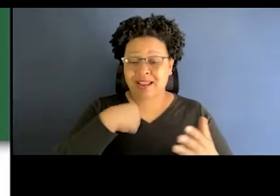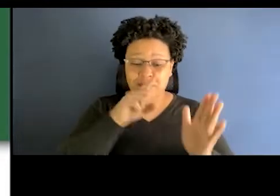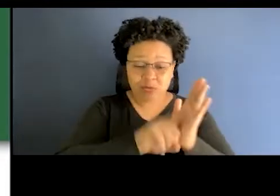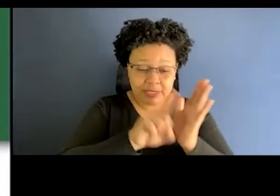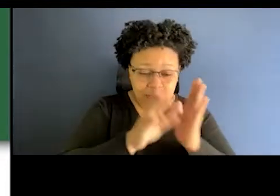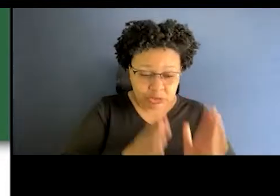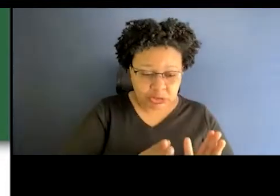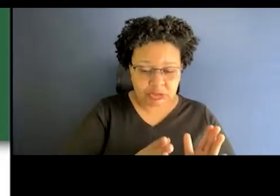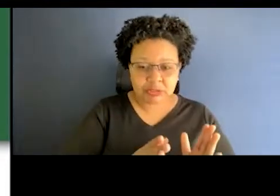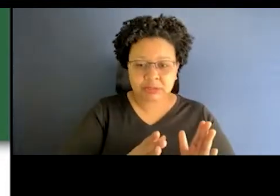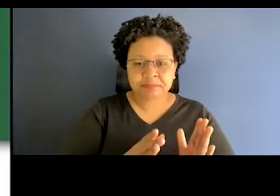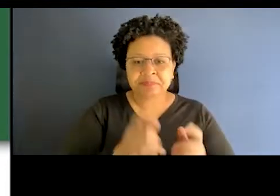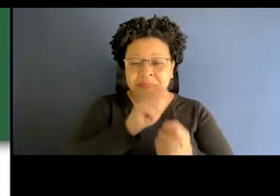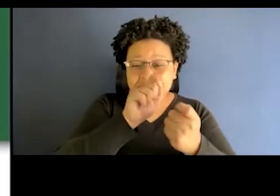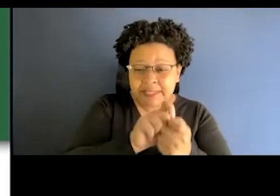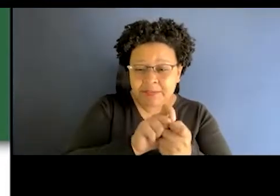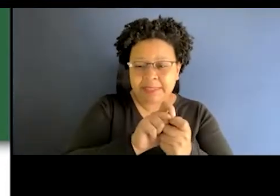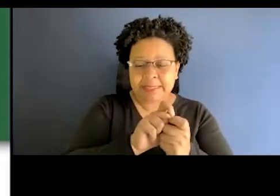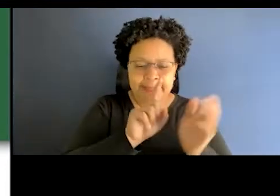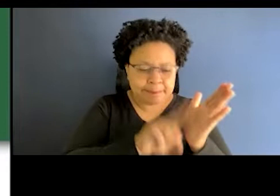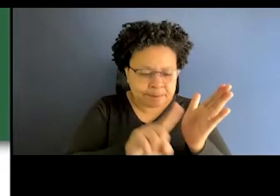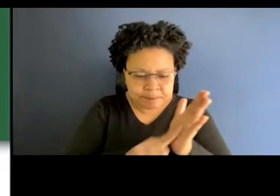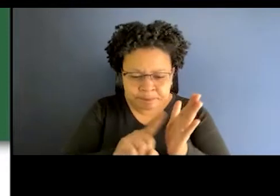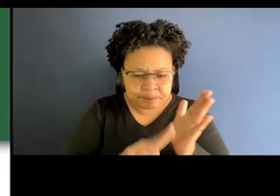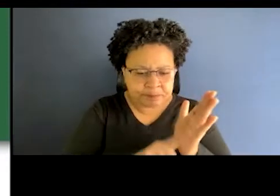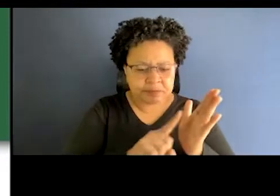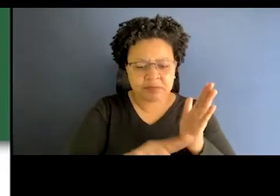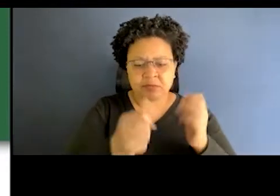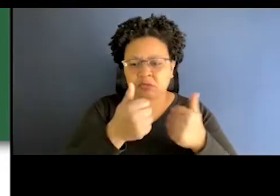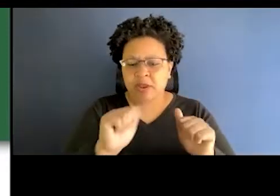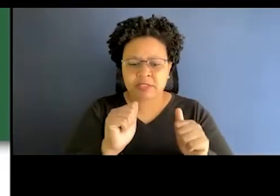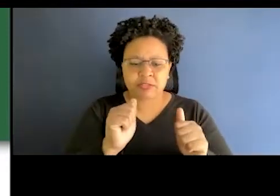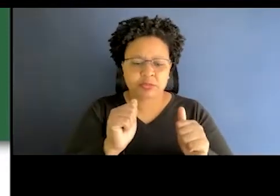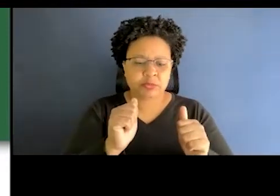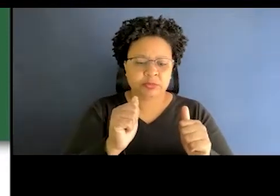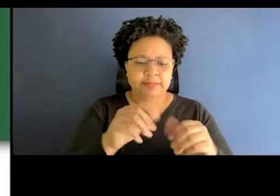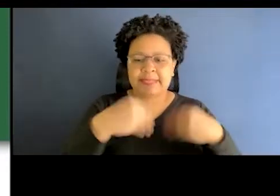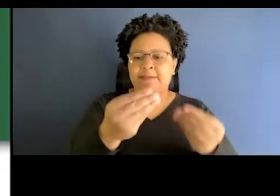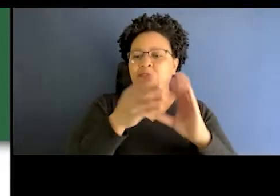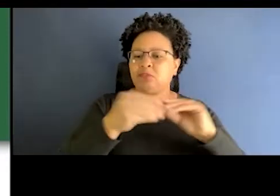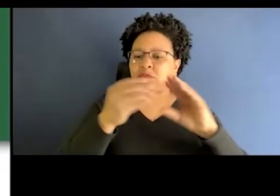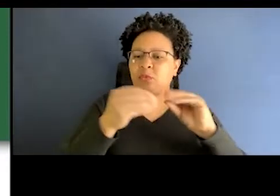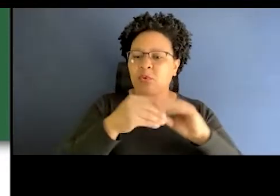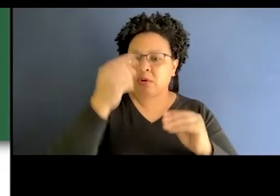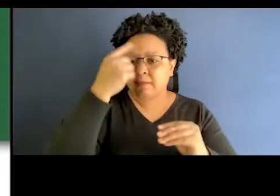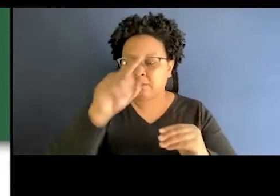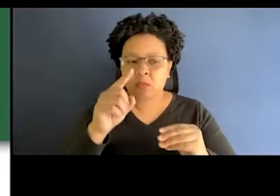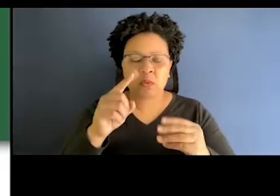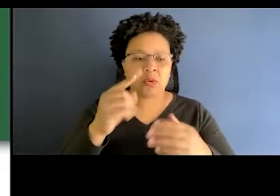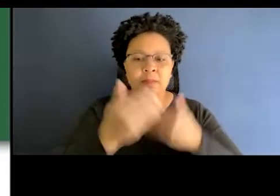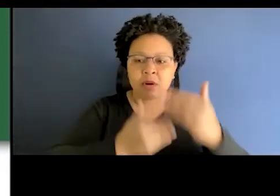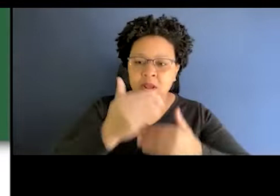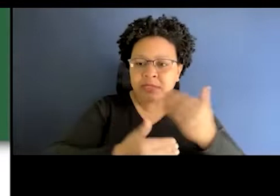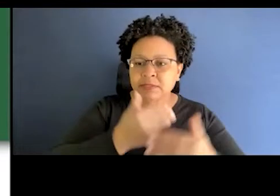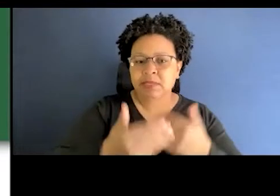researcher specifically that investigates and tries to tell the story of the navigation process